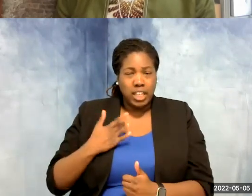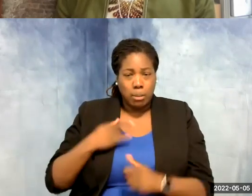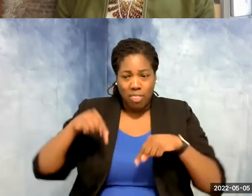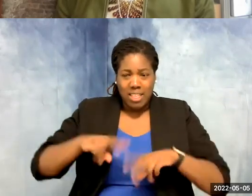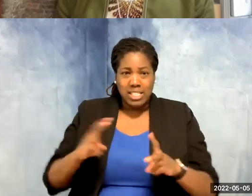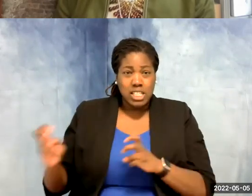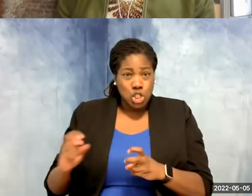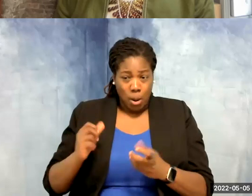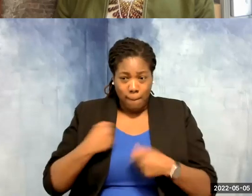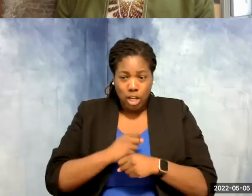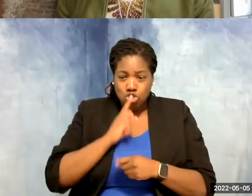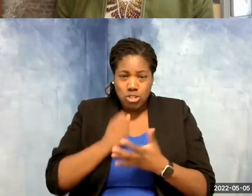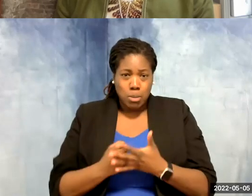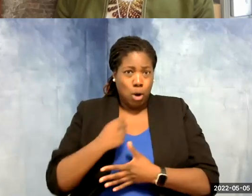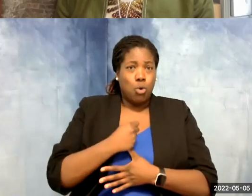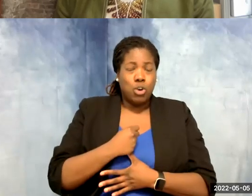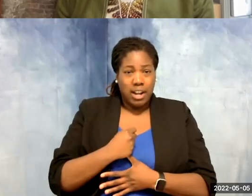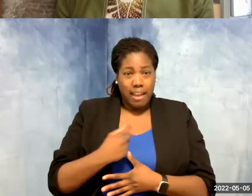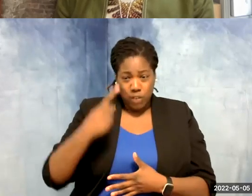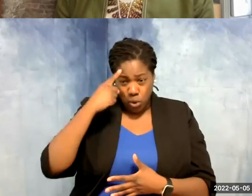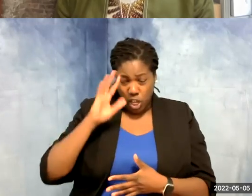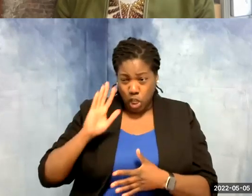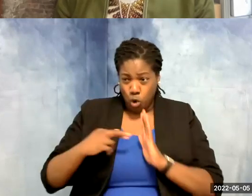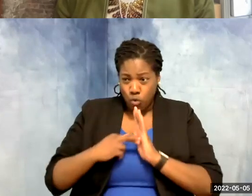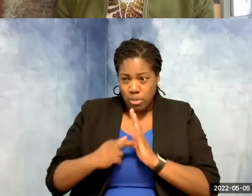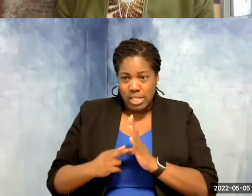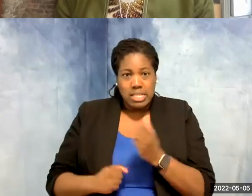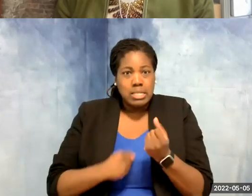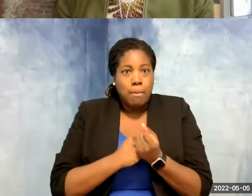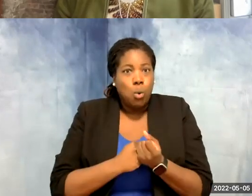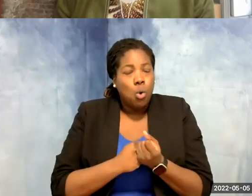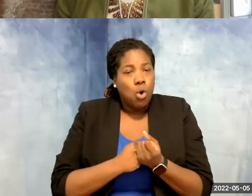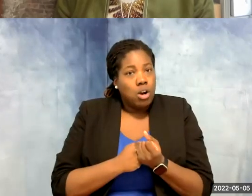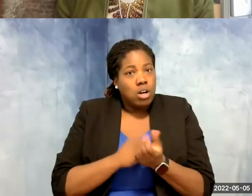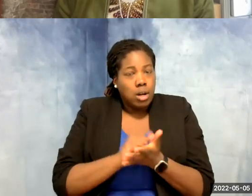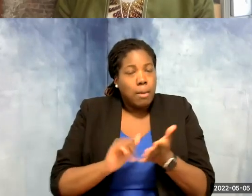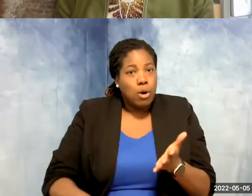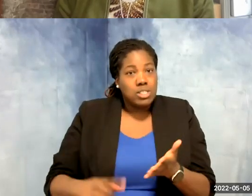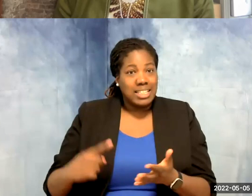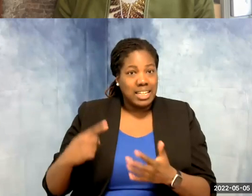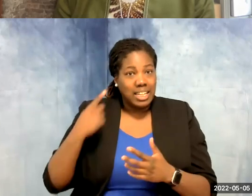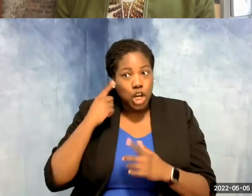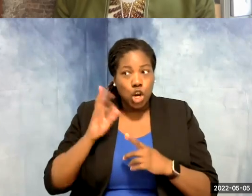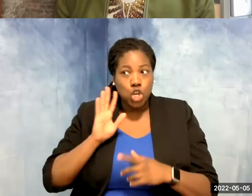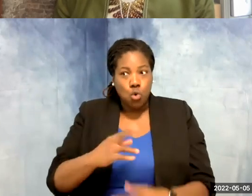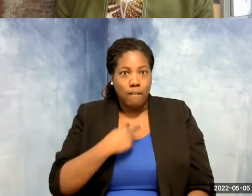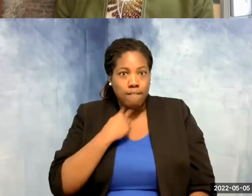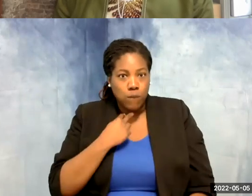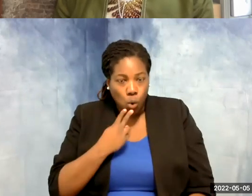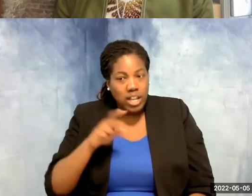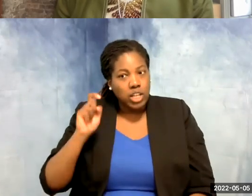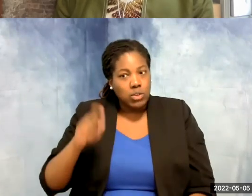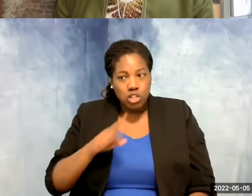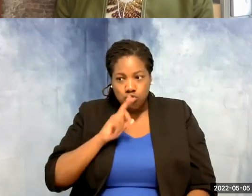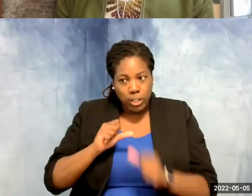you think that your representative is supportive of abortion, they still need to hear from you, and we need to hold their feet to the fire to make this a